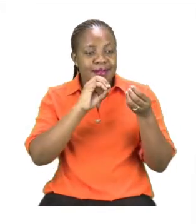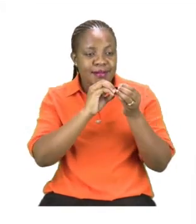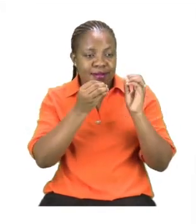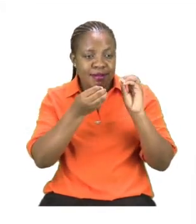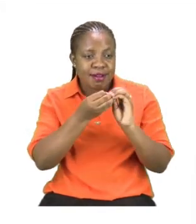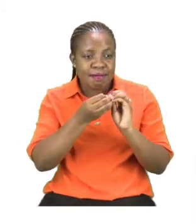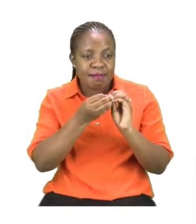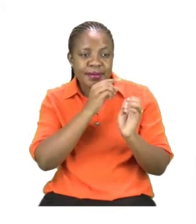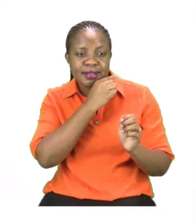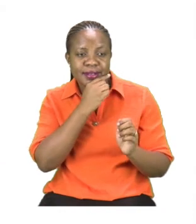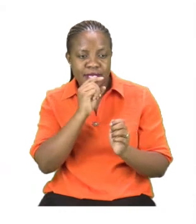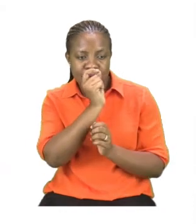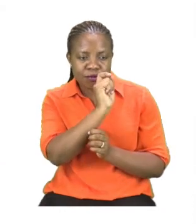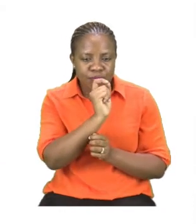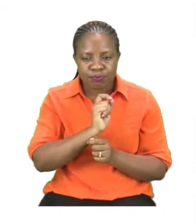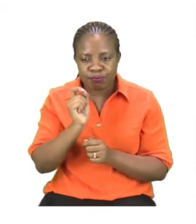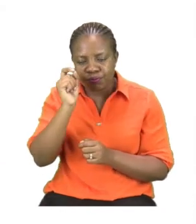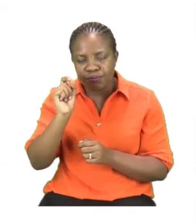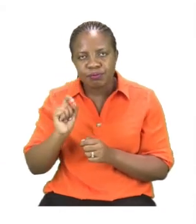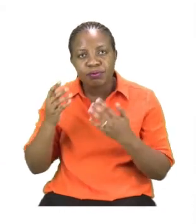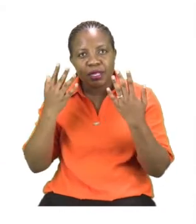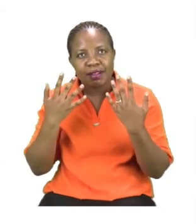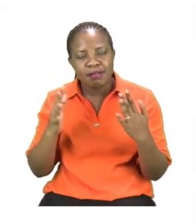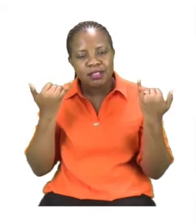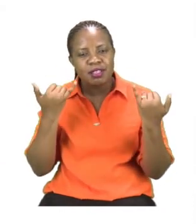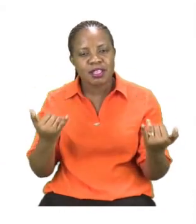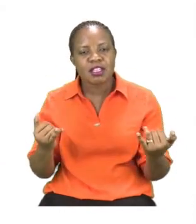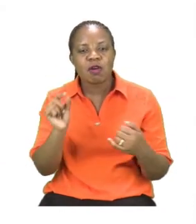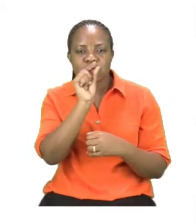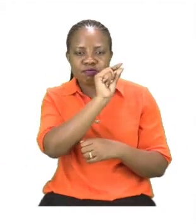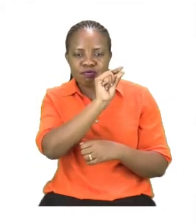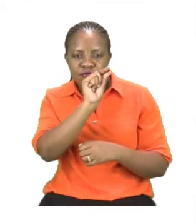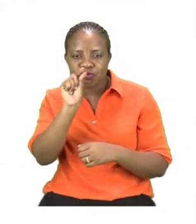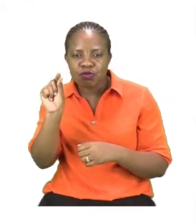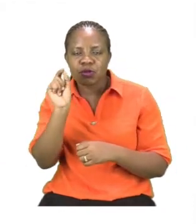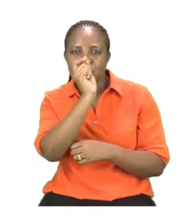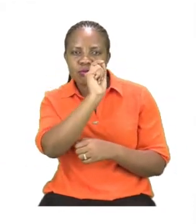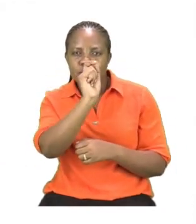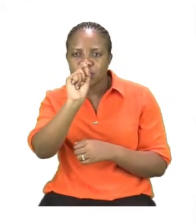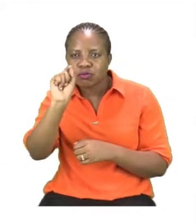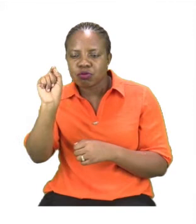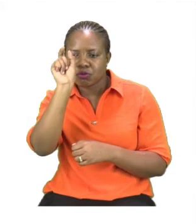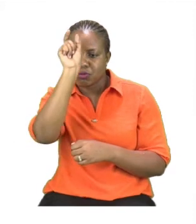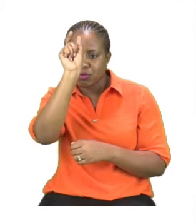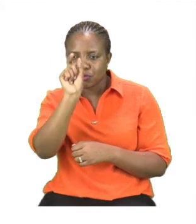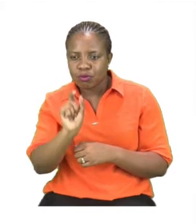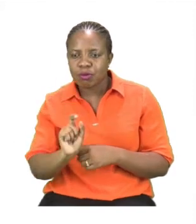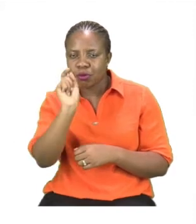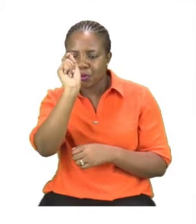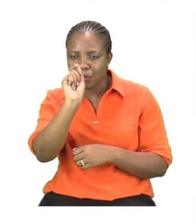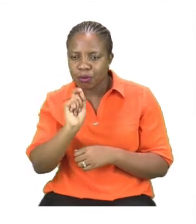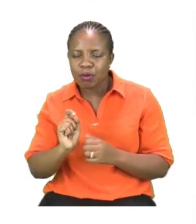crossword puzzles are so much fun because that is when words come together